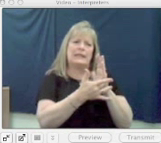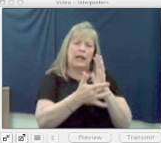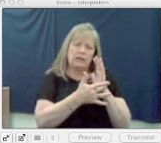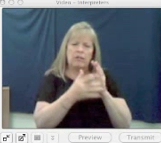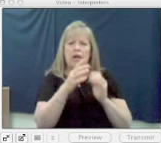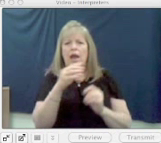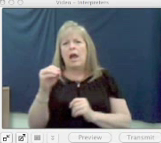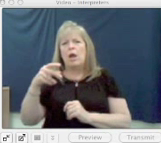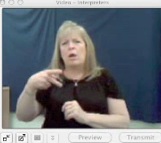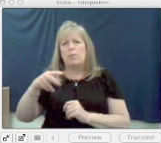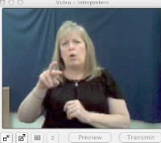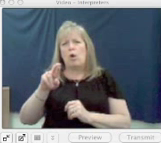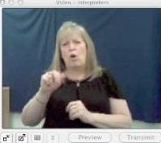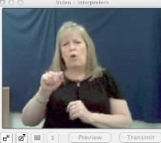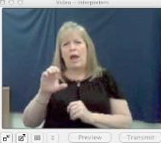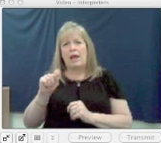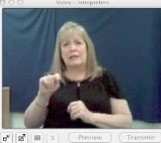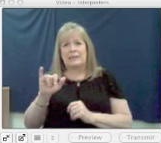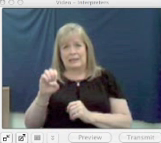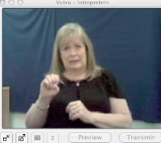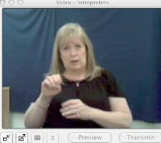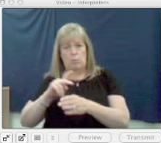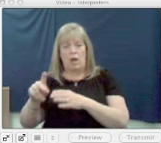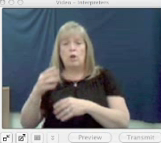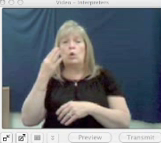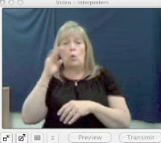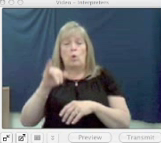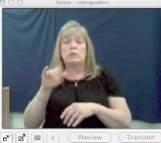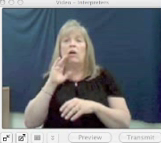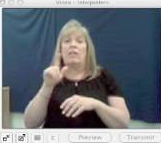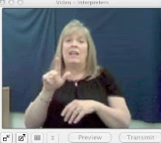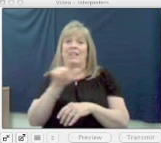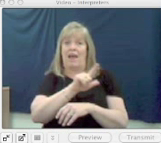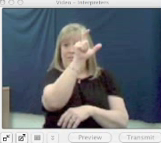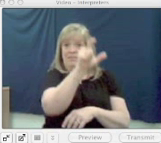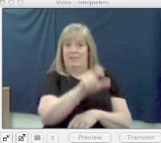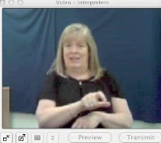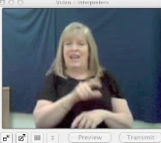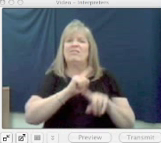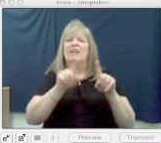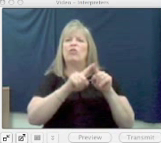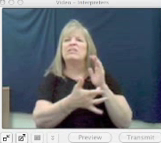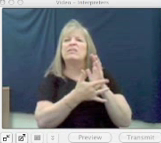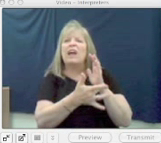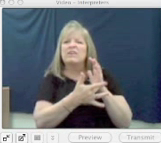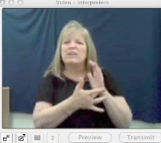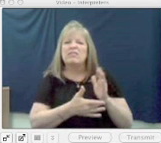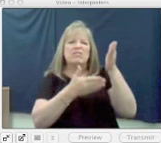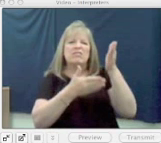side of the PowerPoint, you have a list of technical professions: accountants,